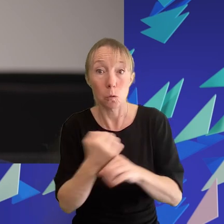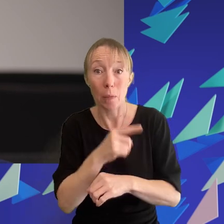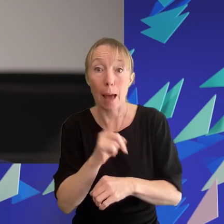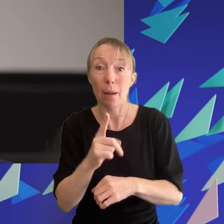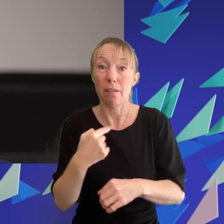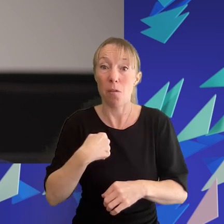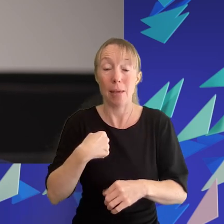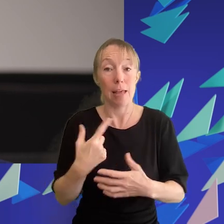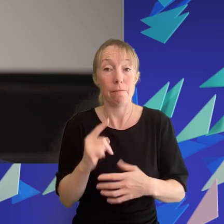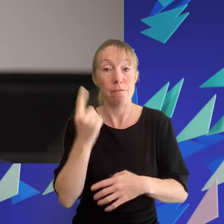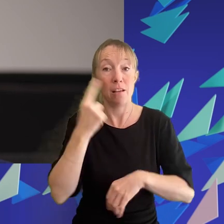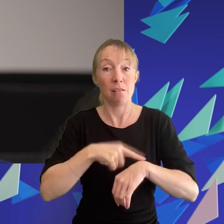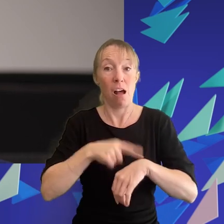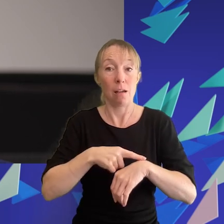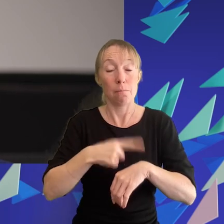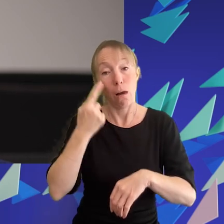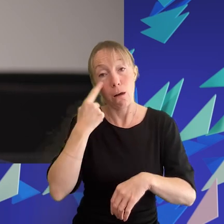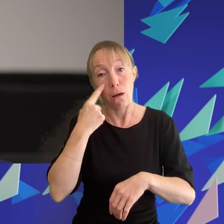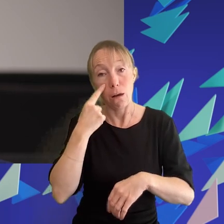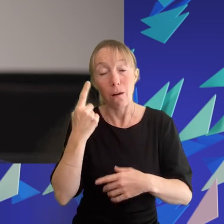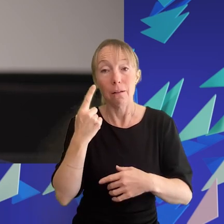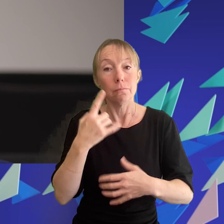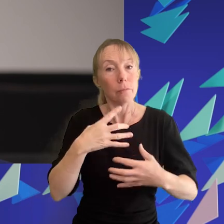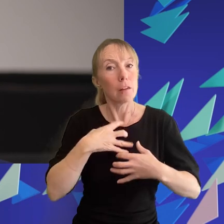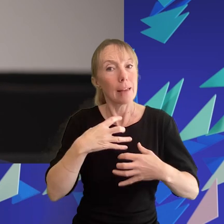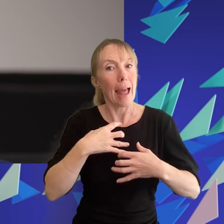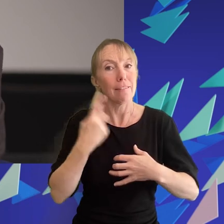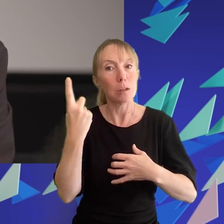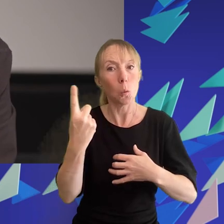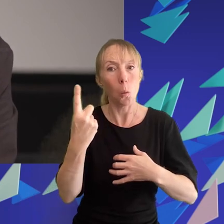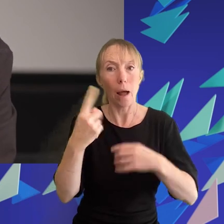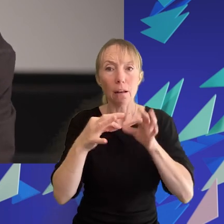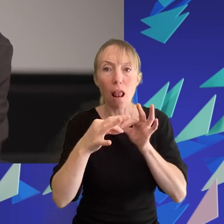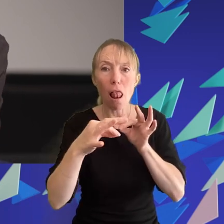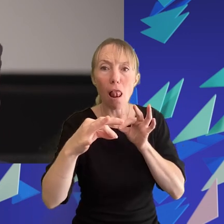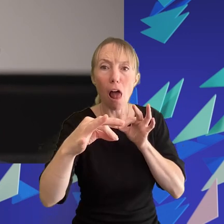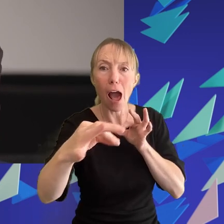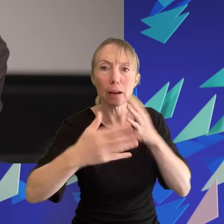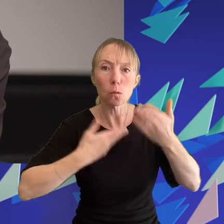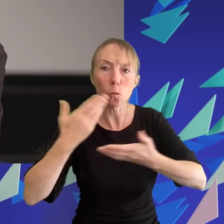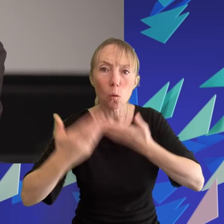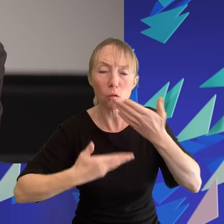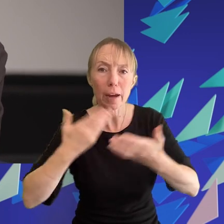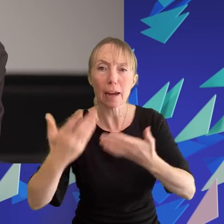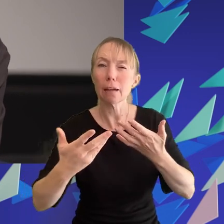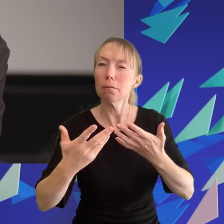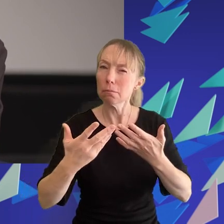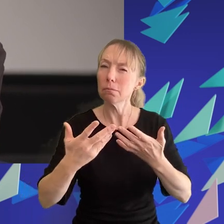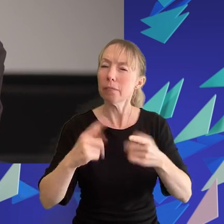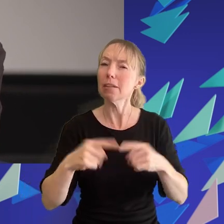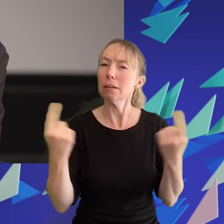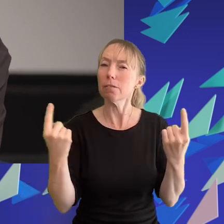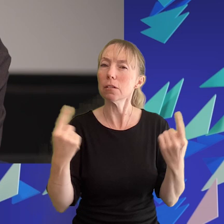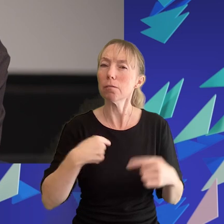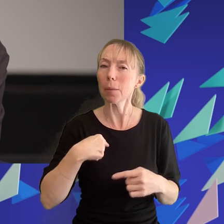well, I don't know if I will be able to do it, and it was scary to sustain one line of narrative and see how it does. So yeah, it was a